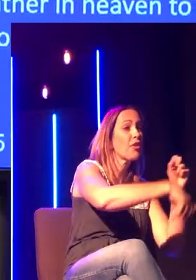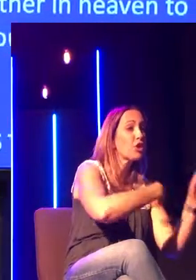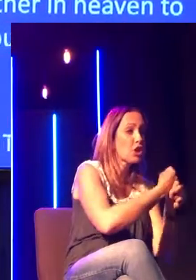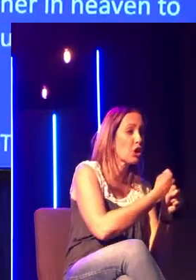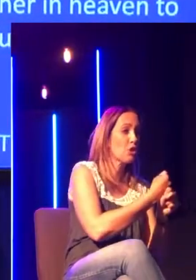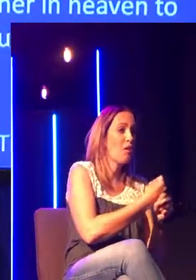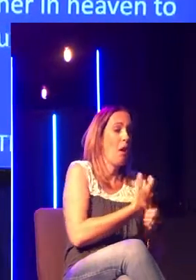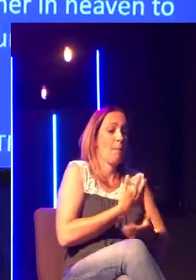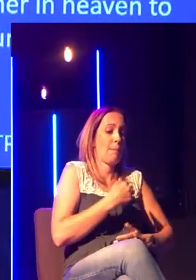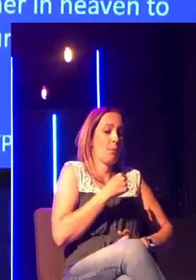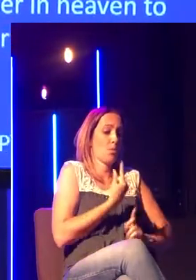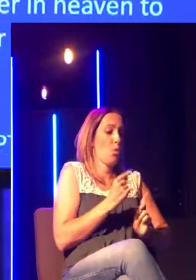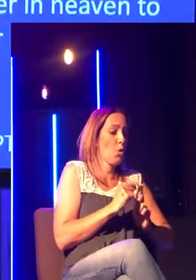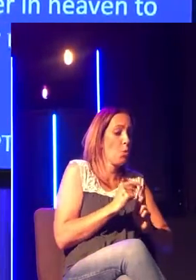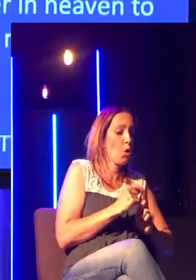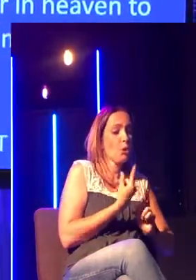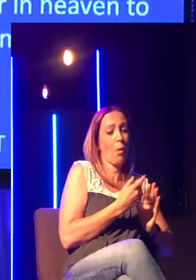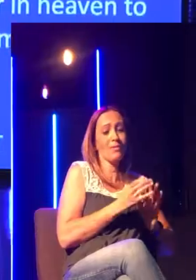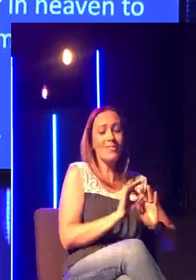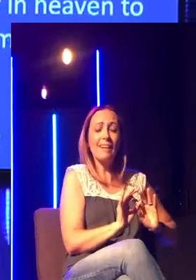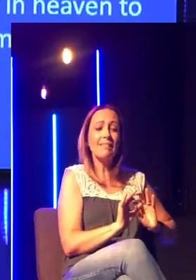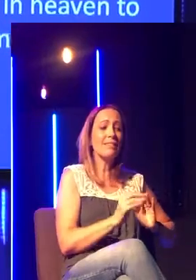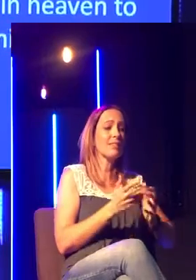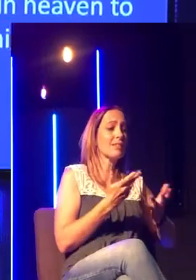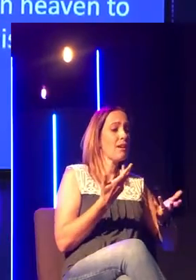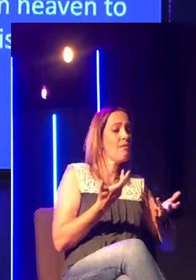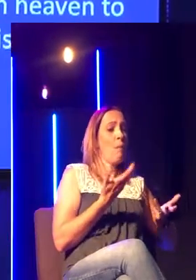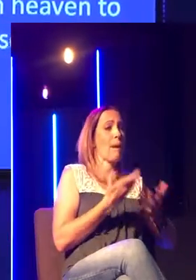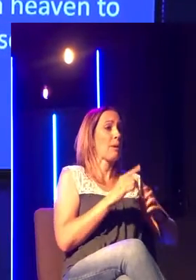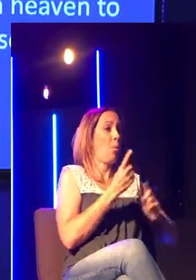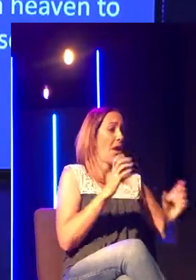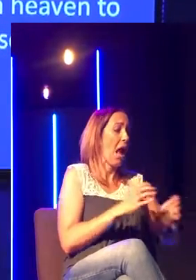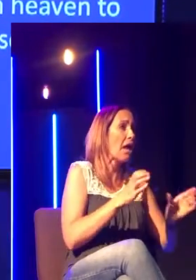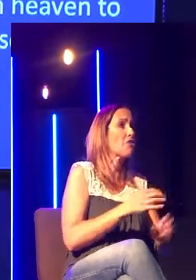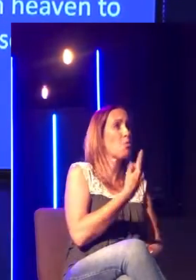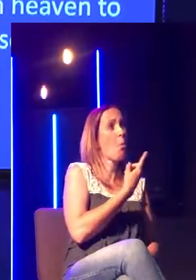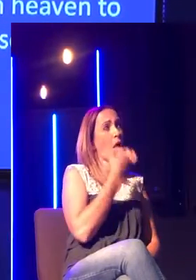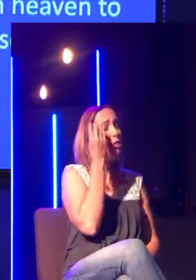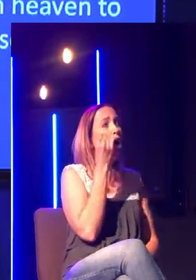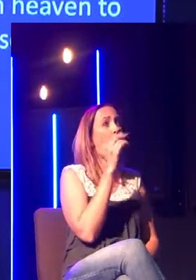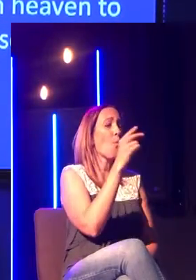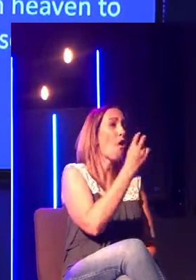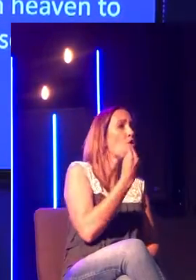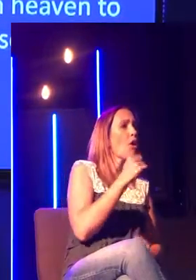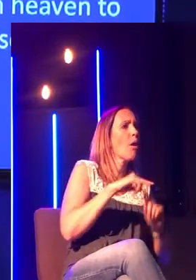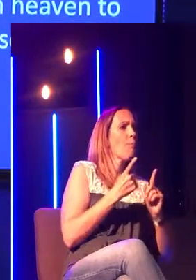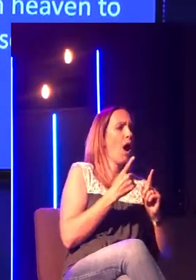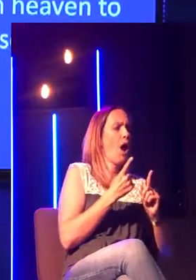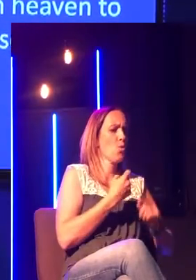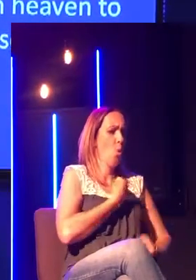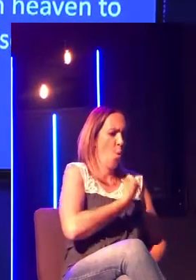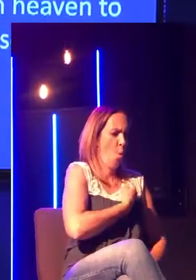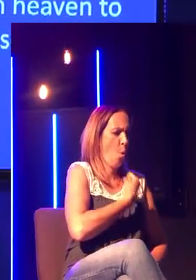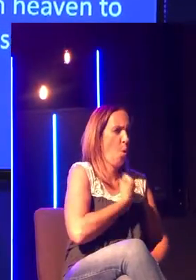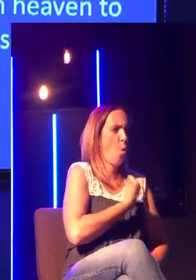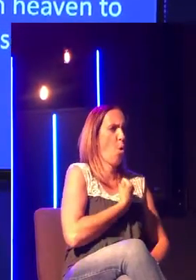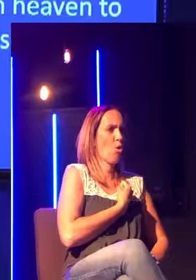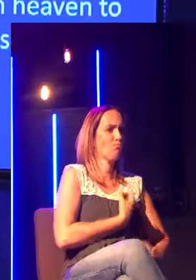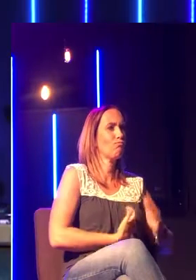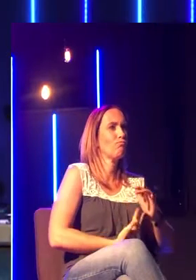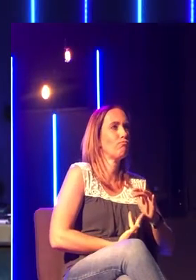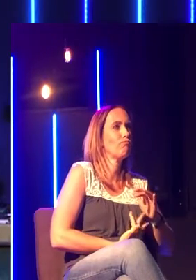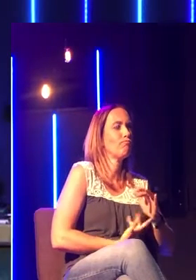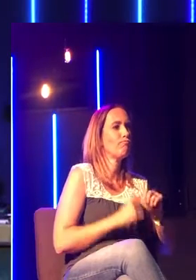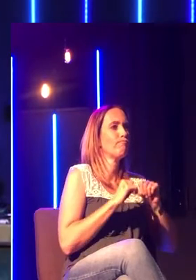may have been one word, it may have been one sentence, it may have been one action, one thought, one look, but you allow it to affect you and to stay and not